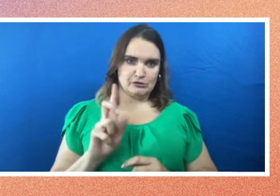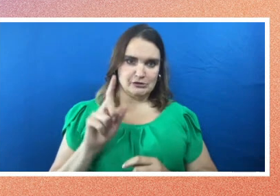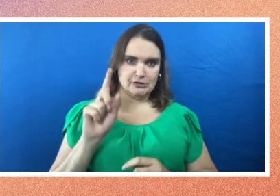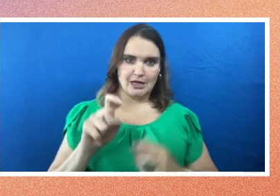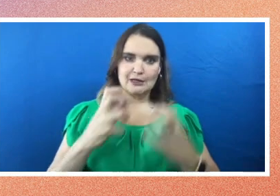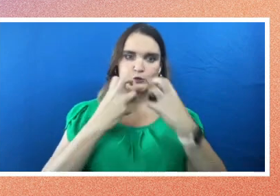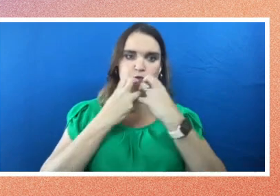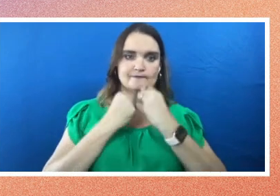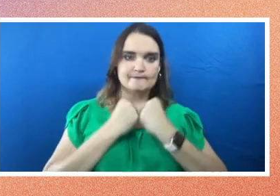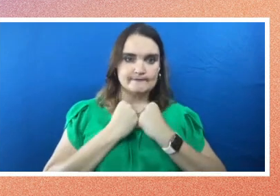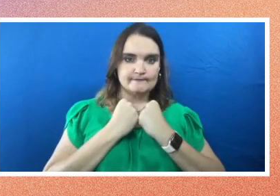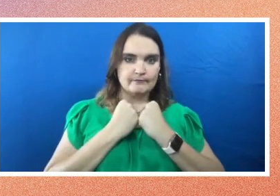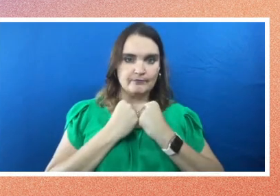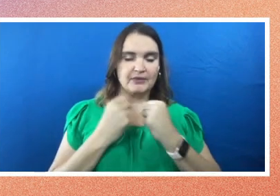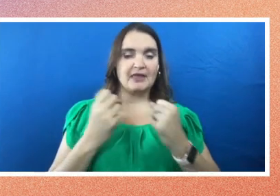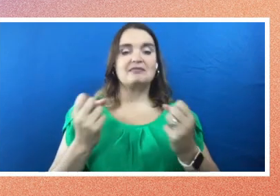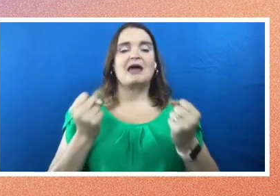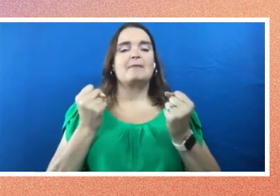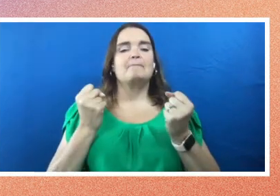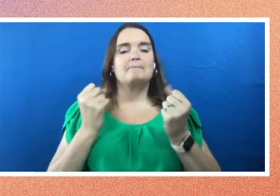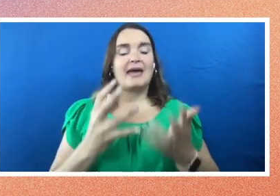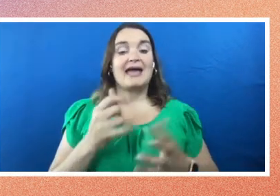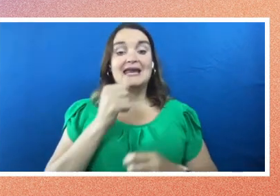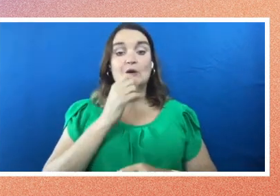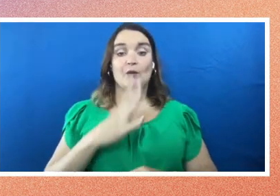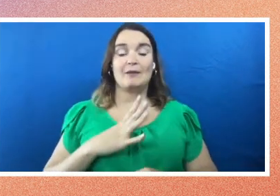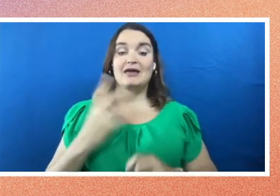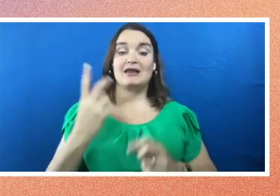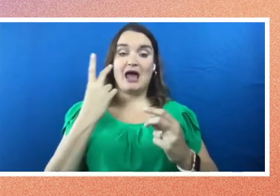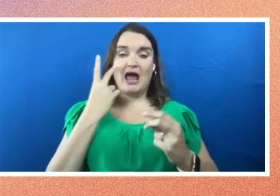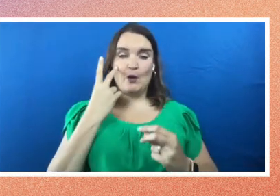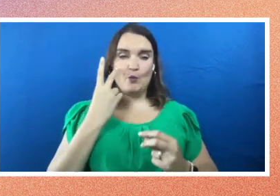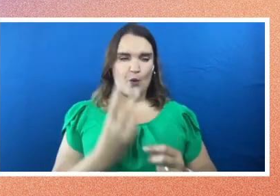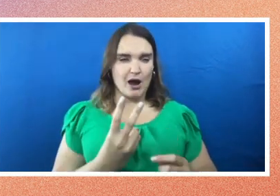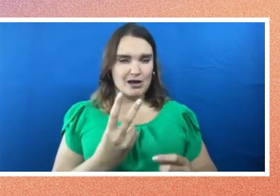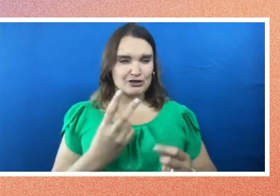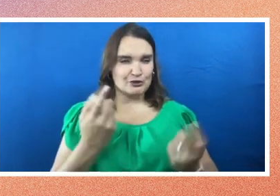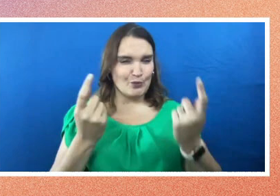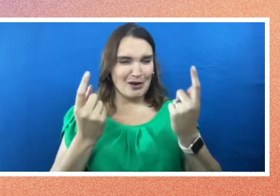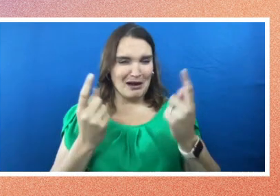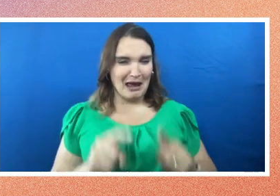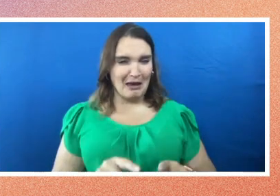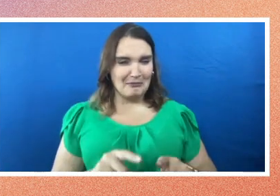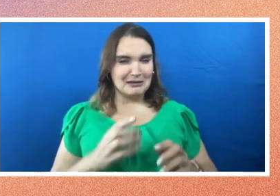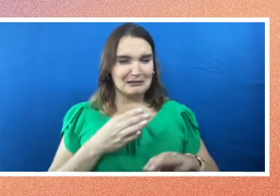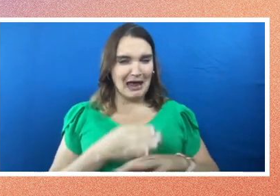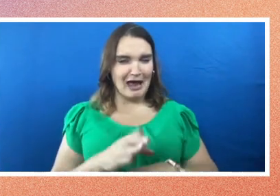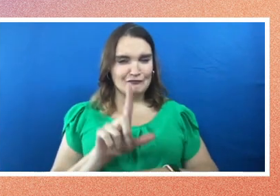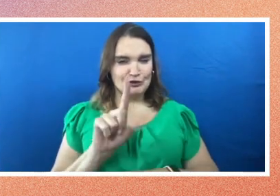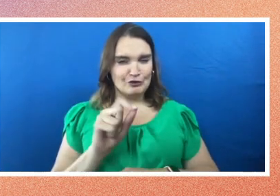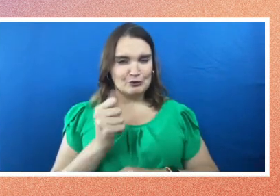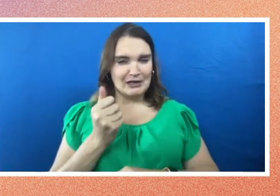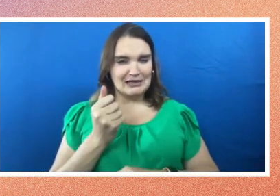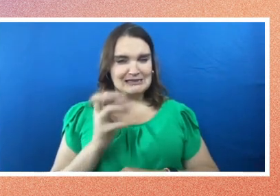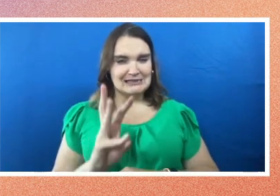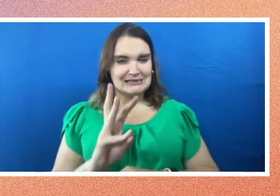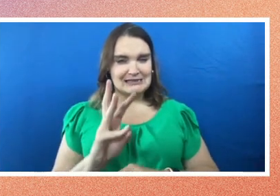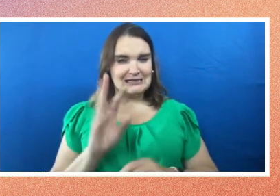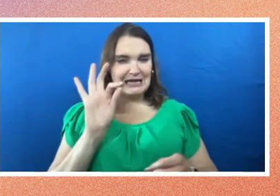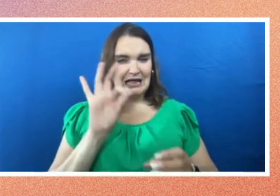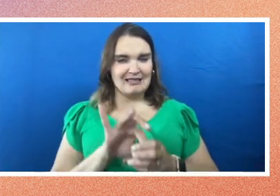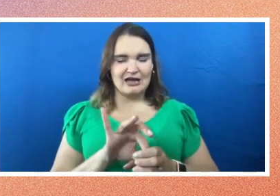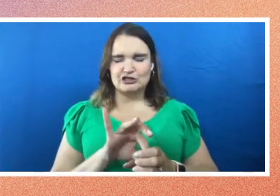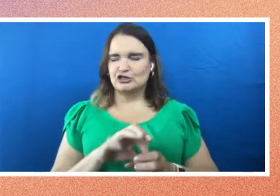so many women, I watched with horror what happened after the 2016 election. And I marched